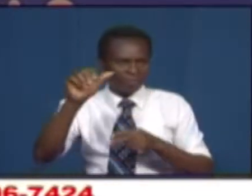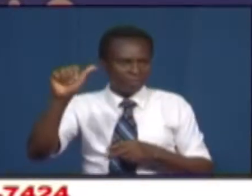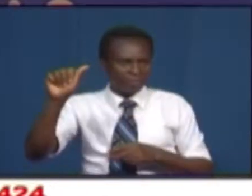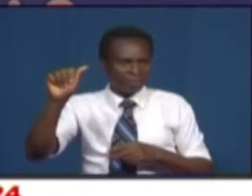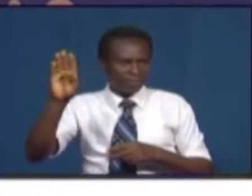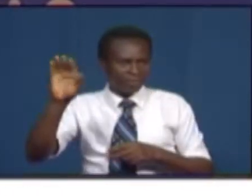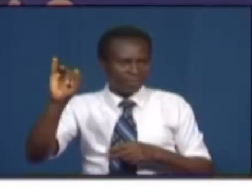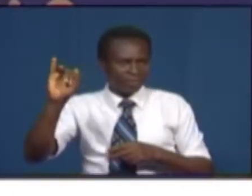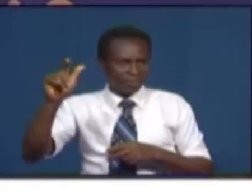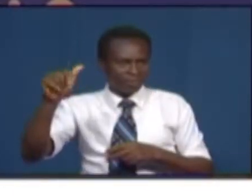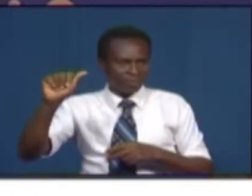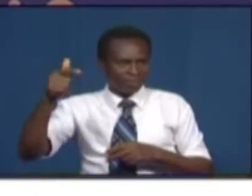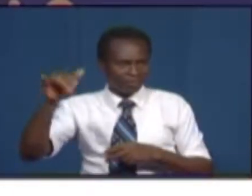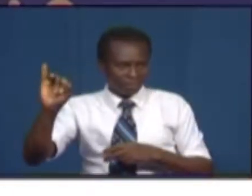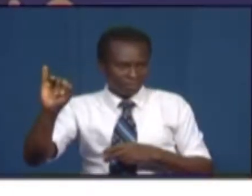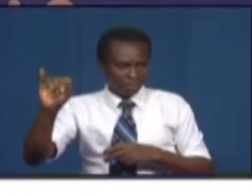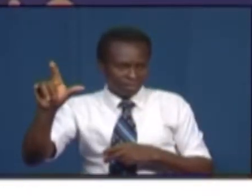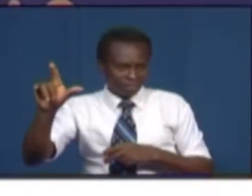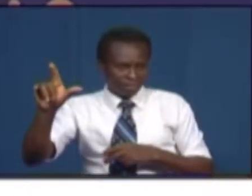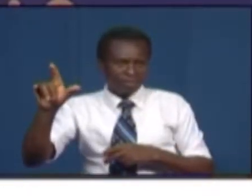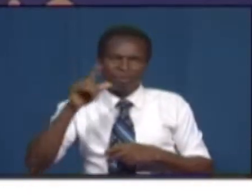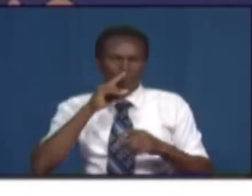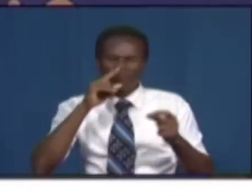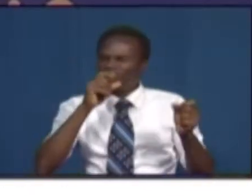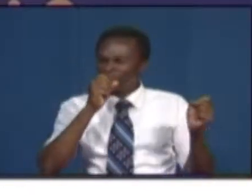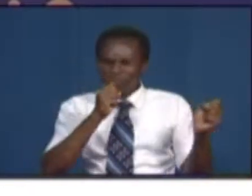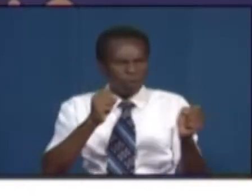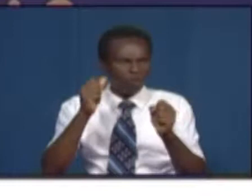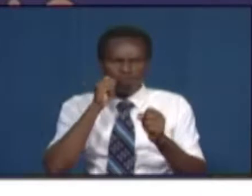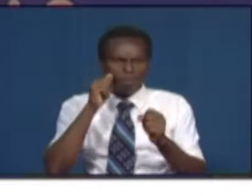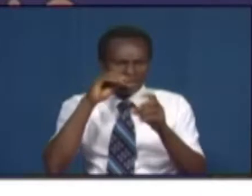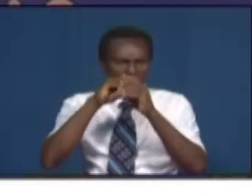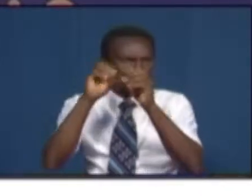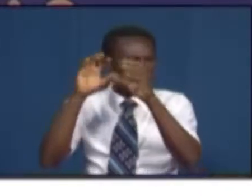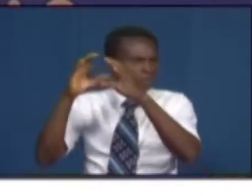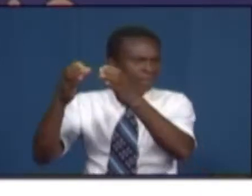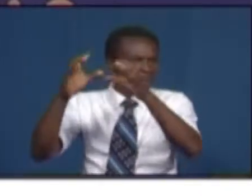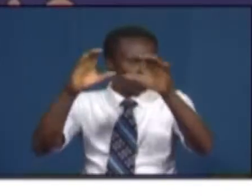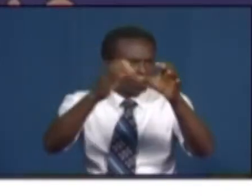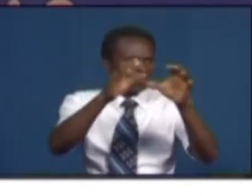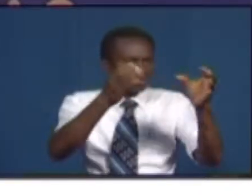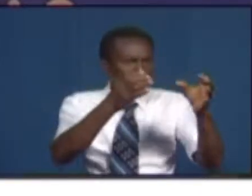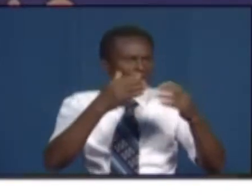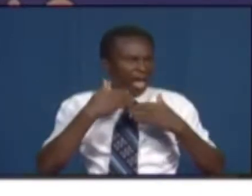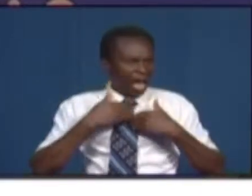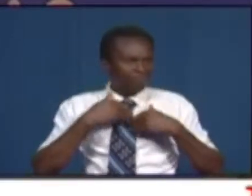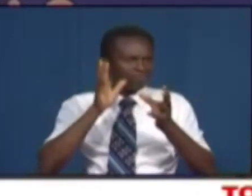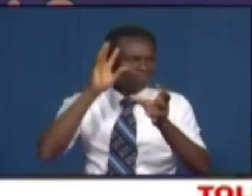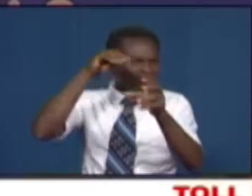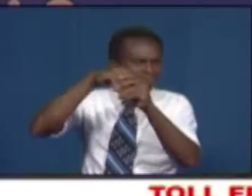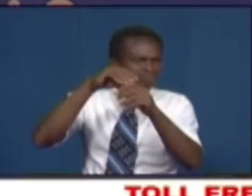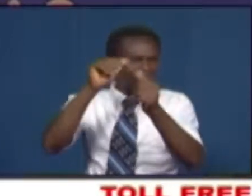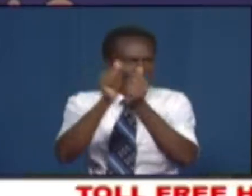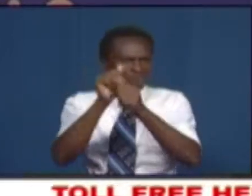health advocate. She's a very powerful young woman in her community. She's making change, and she has a lot of interventions on menstrual